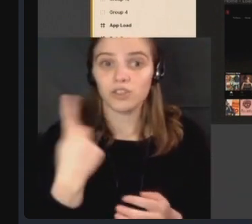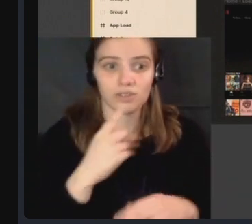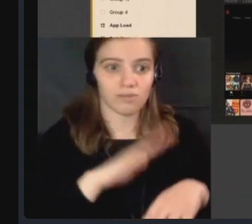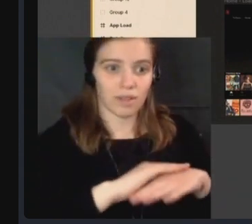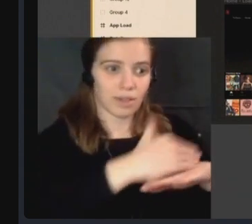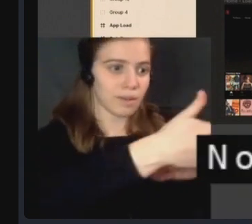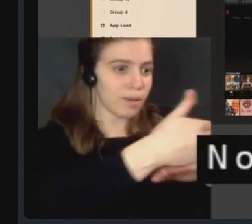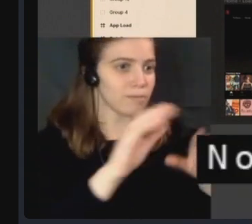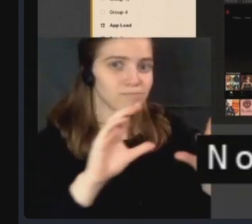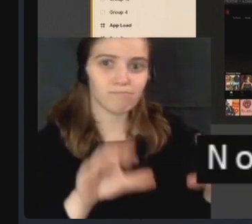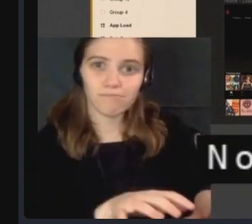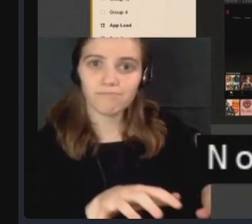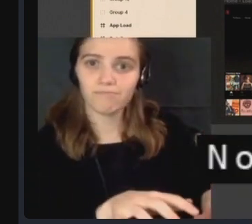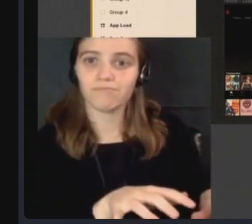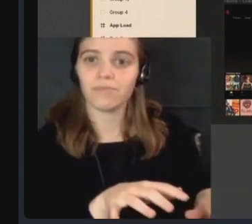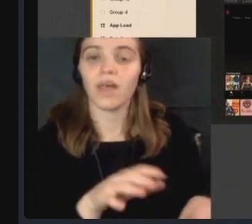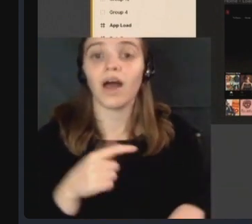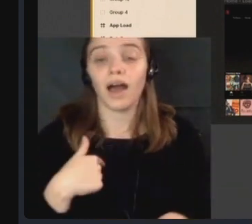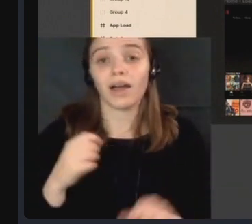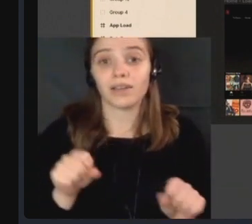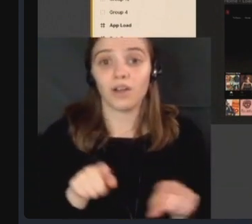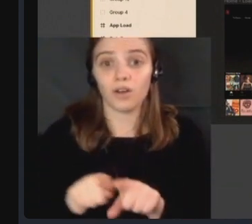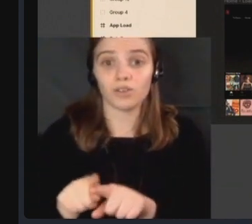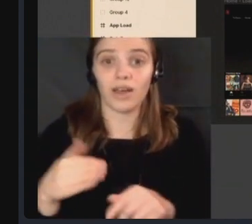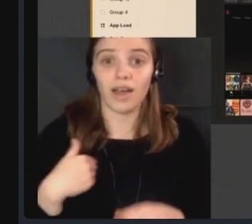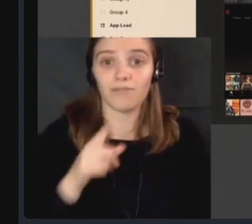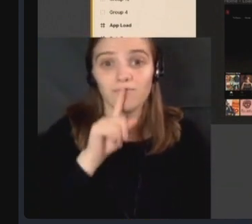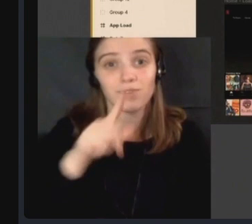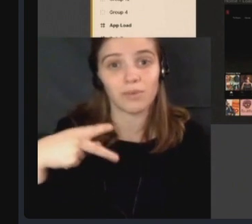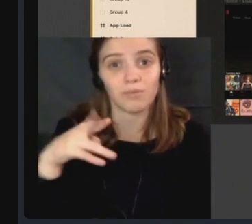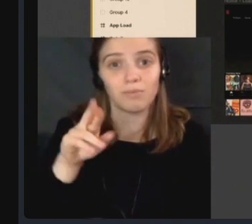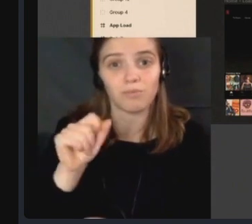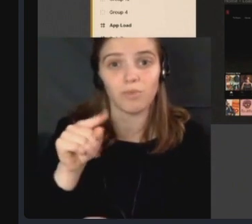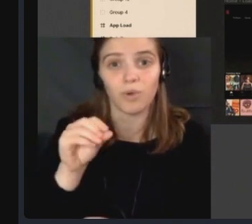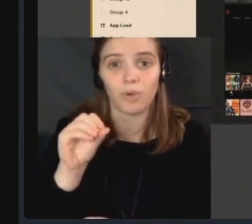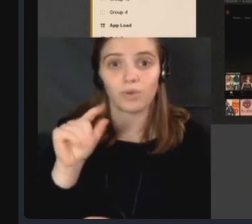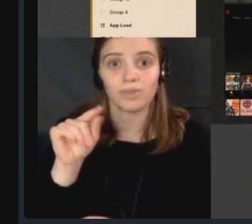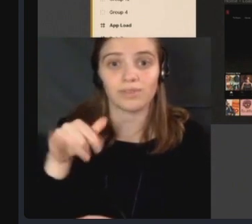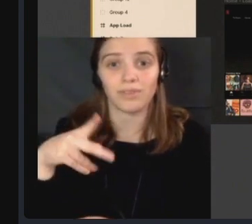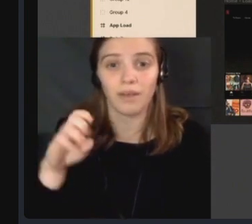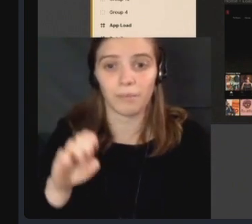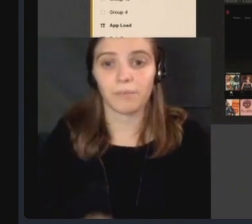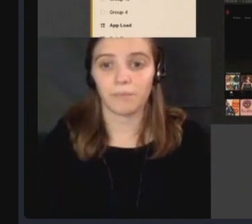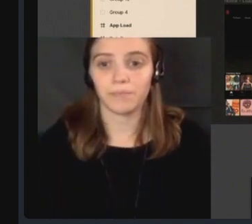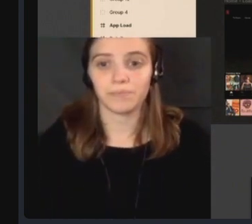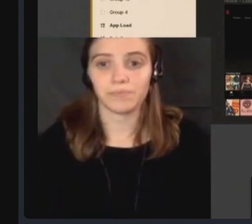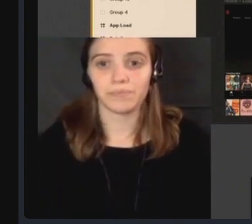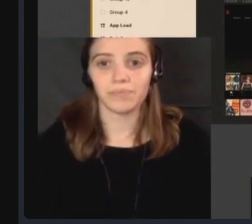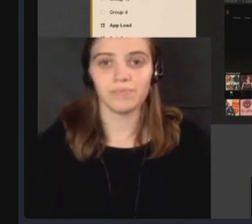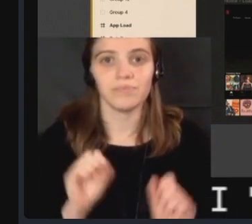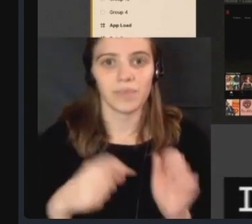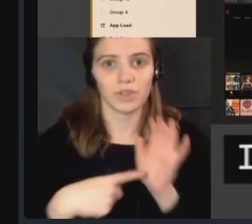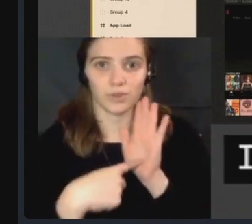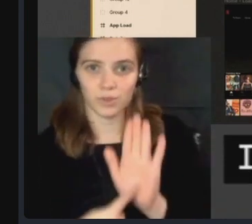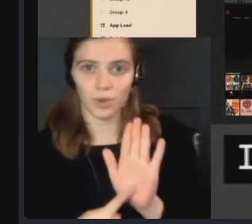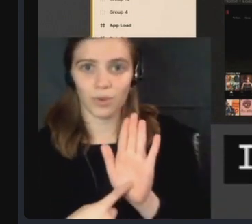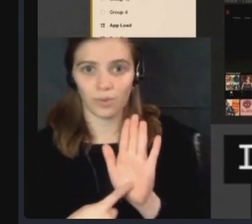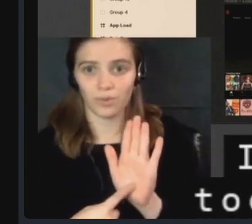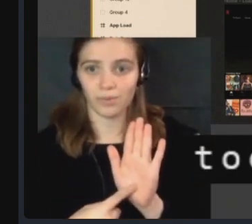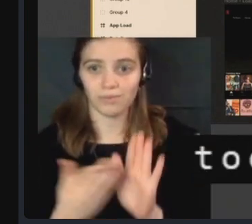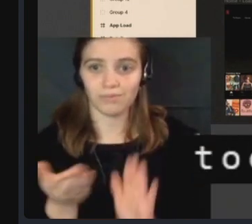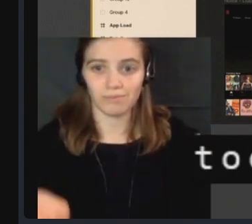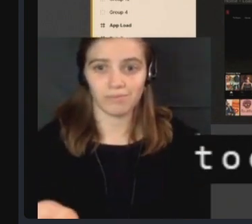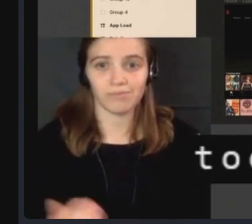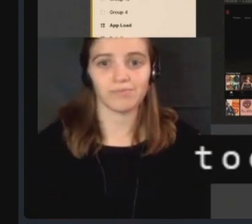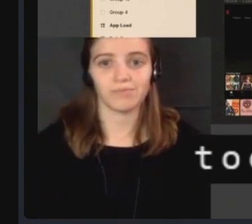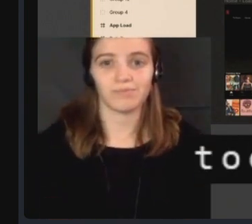petit can browse. also play realistic prototypes. So I'll just tap on the bottom toolbar, this play icon. Ah, prototype. yes.